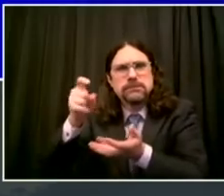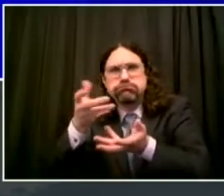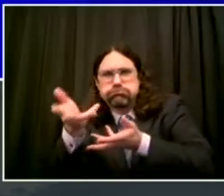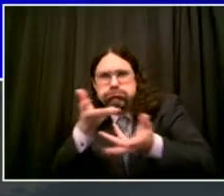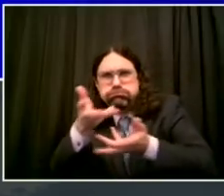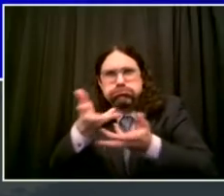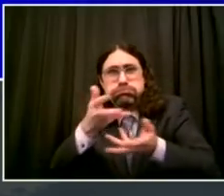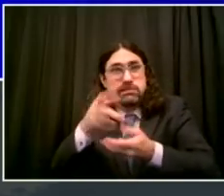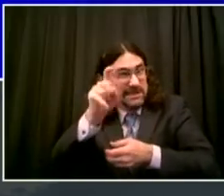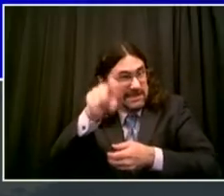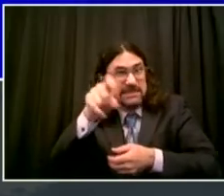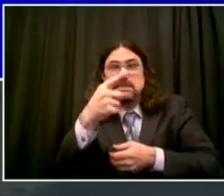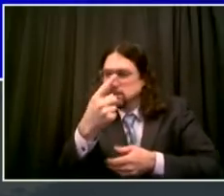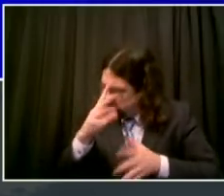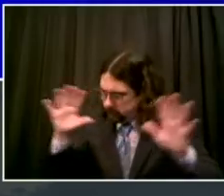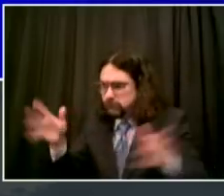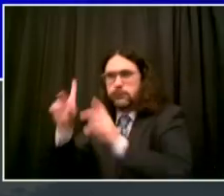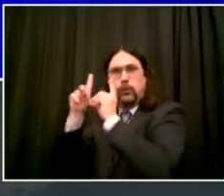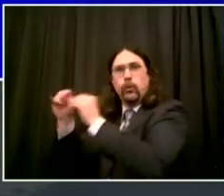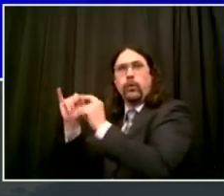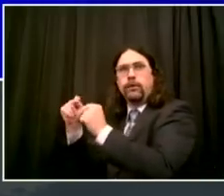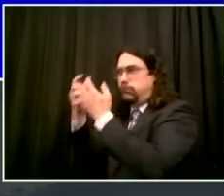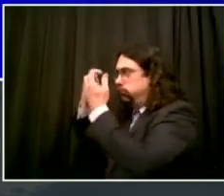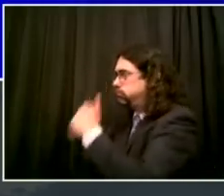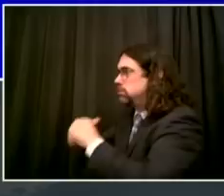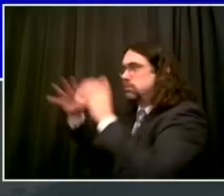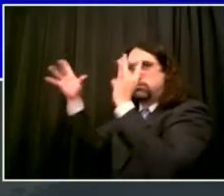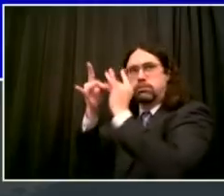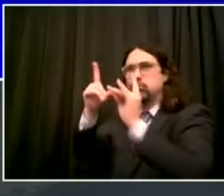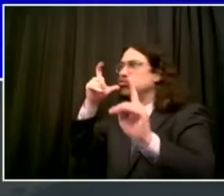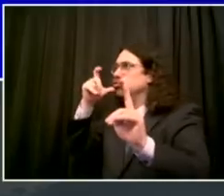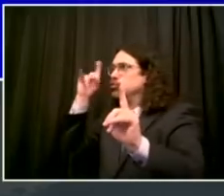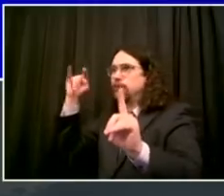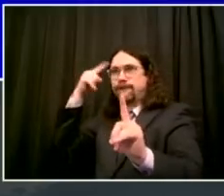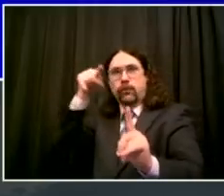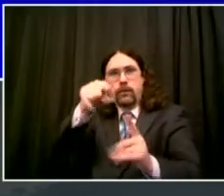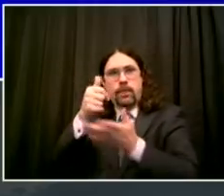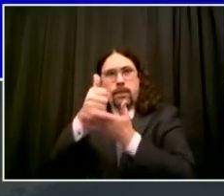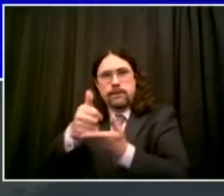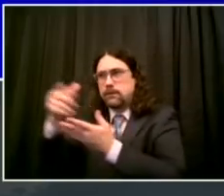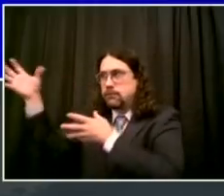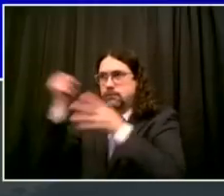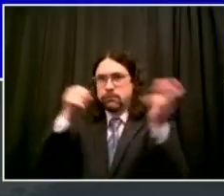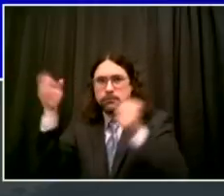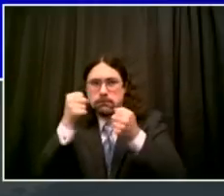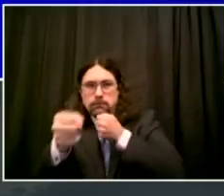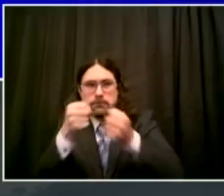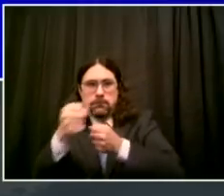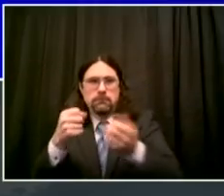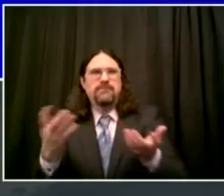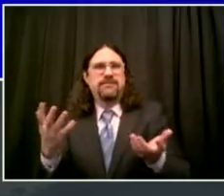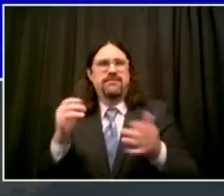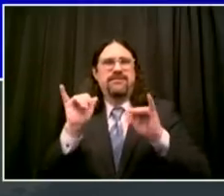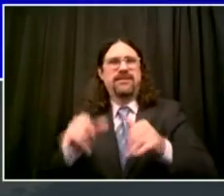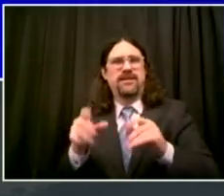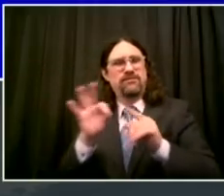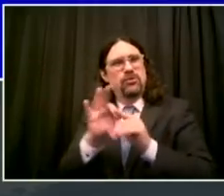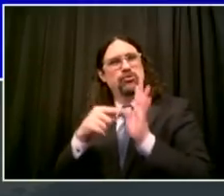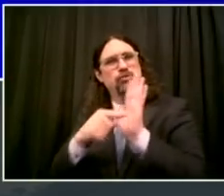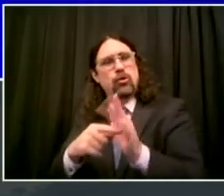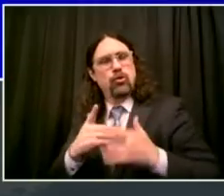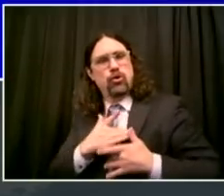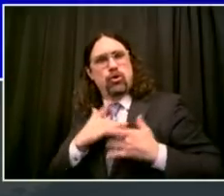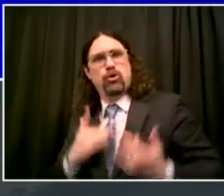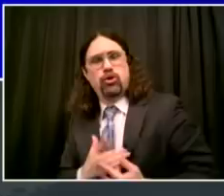and make sure that you could be at home and your family is safe as well. Or during that same phone call, we're going to make you an appointment with